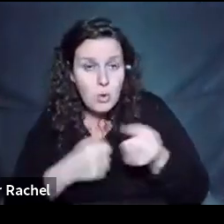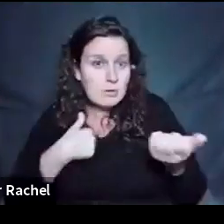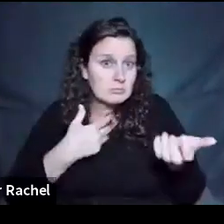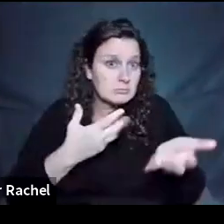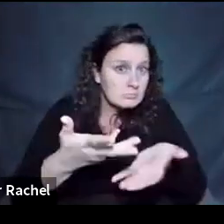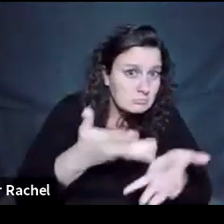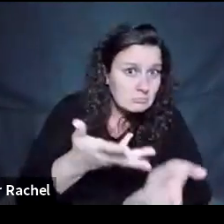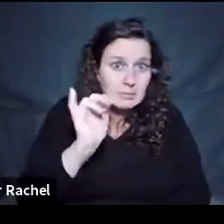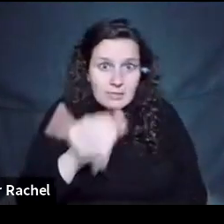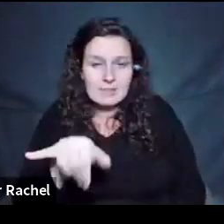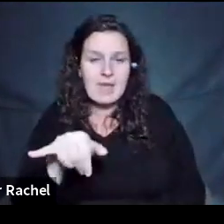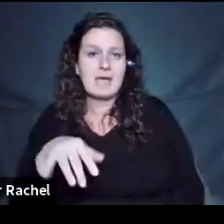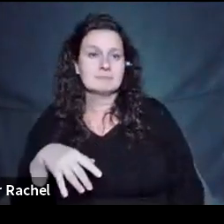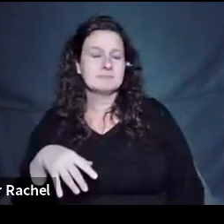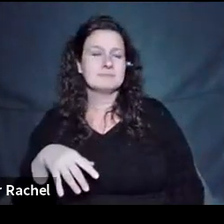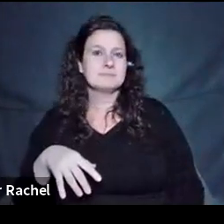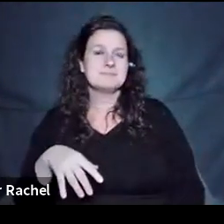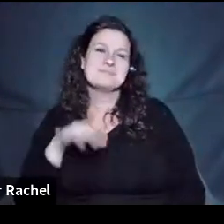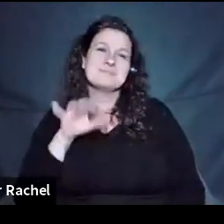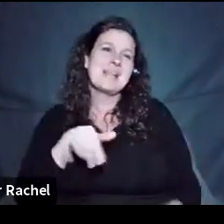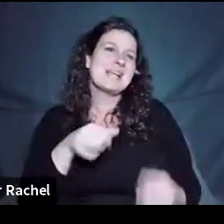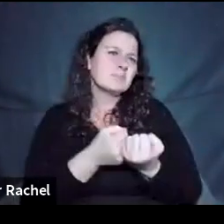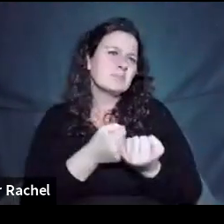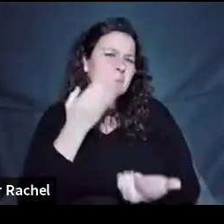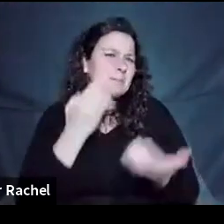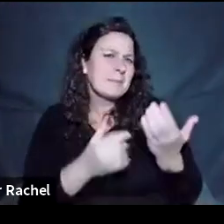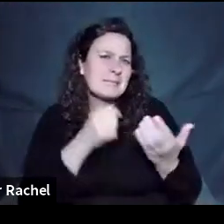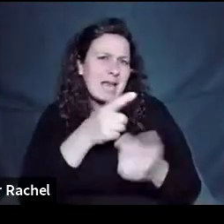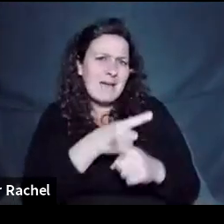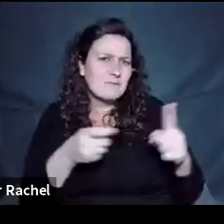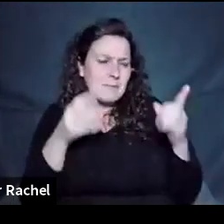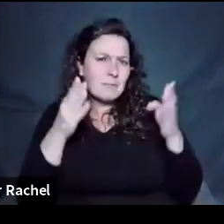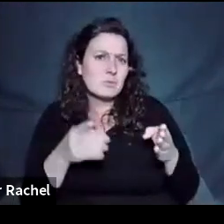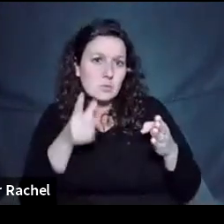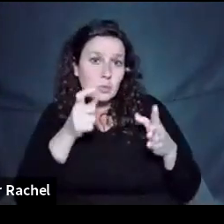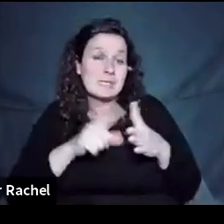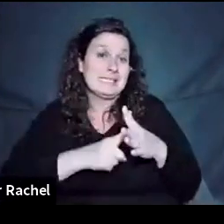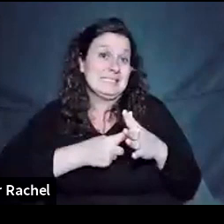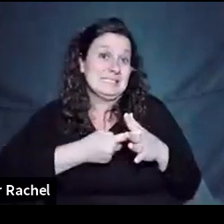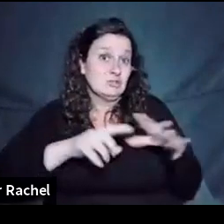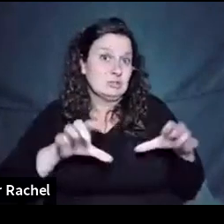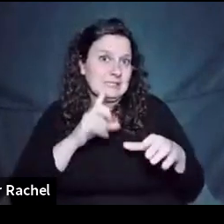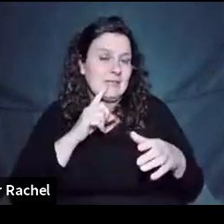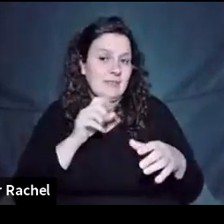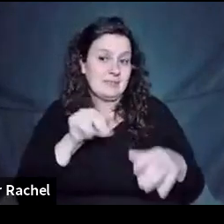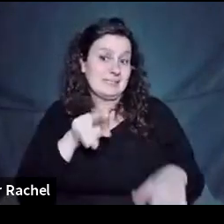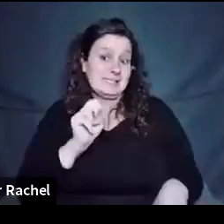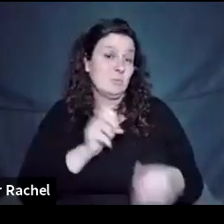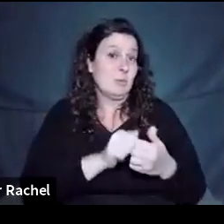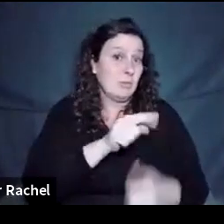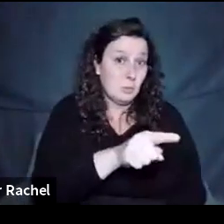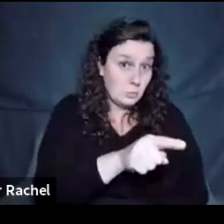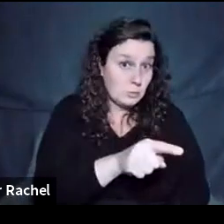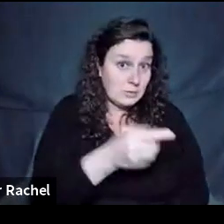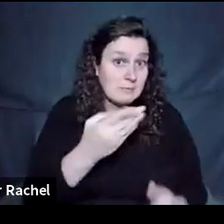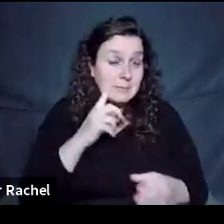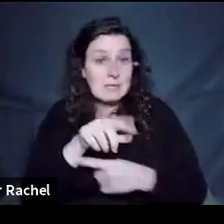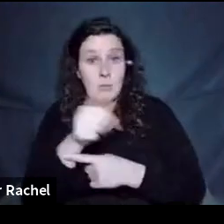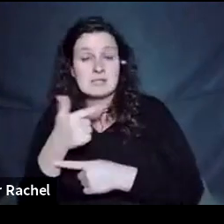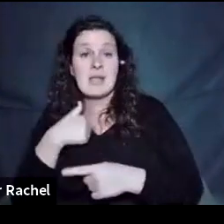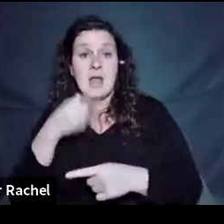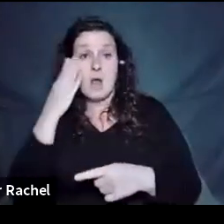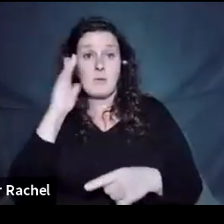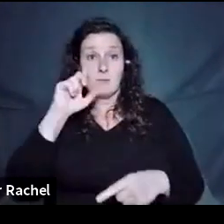form? And that support may not come from the person that initially did the scene with you. I know for